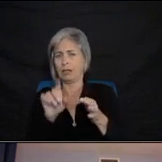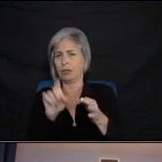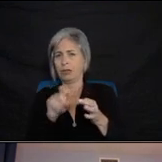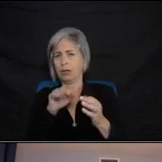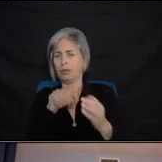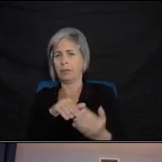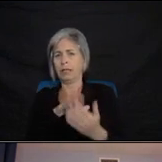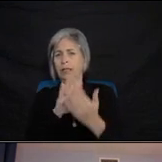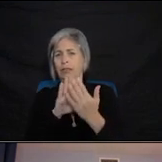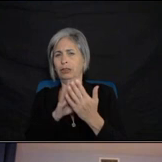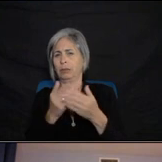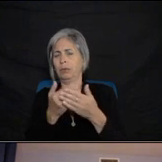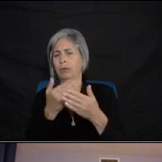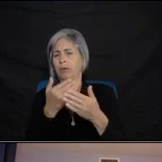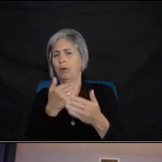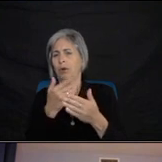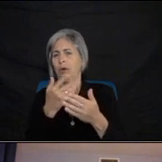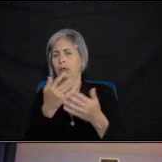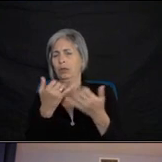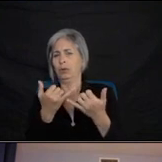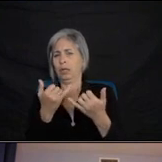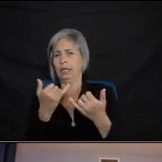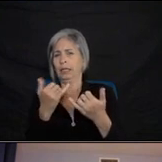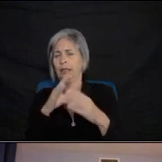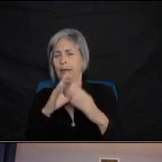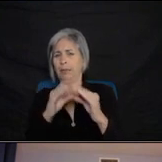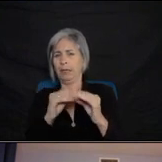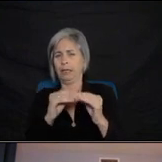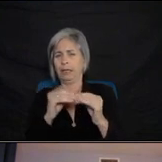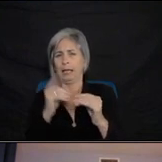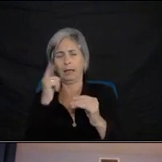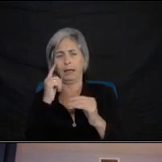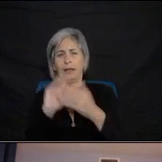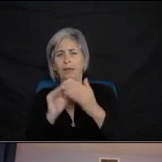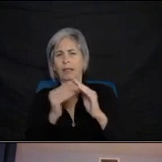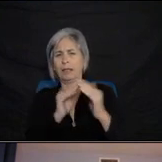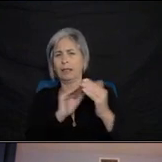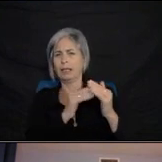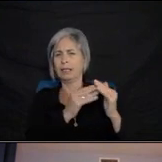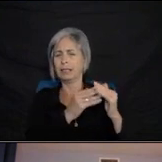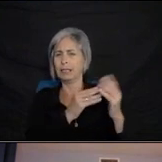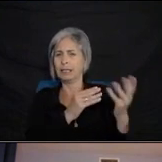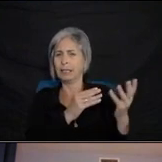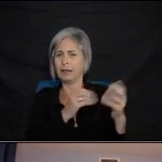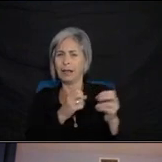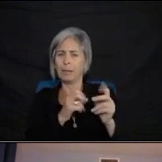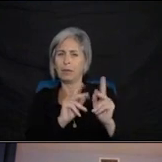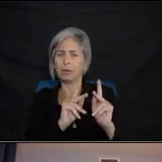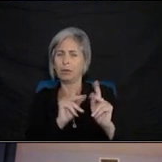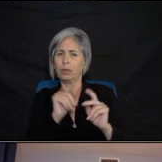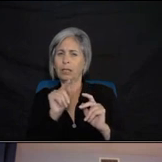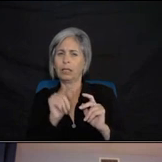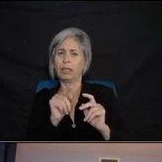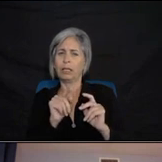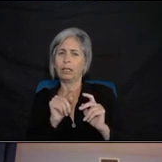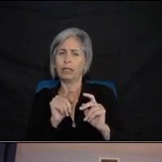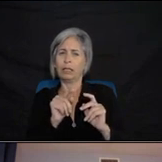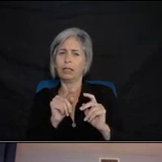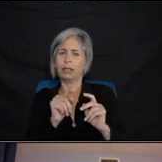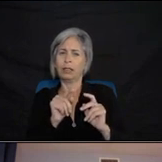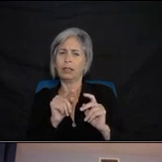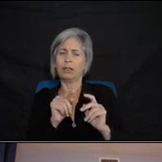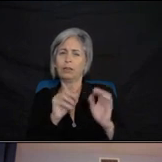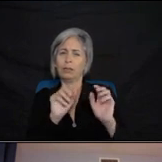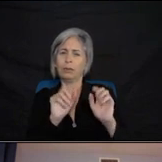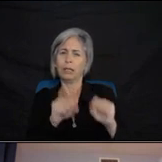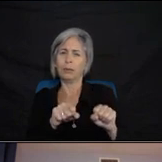addressed prior to tonight's meeting. I think that the city and the people were given the opportunity to be able